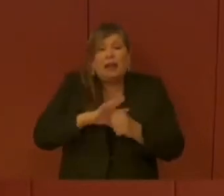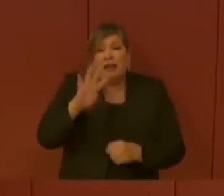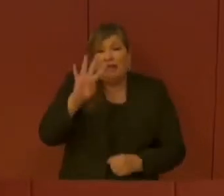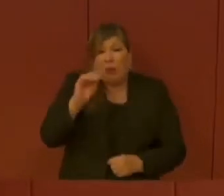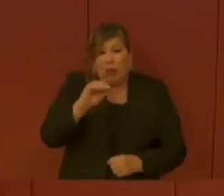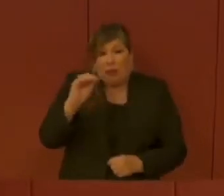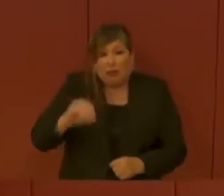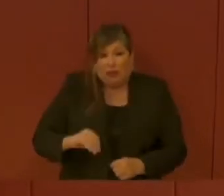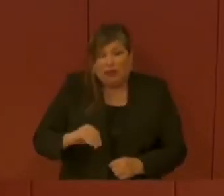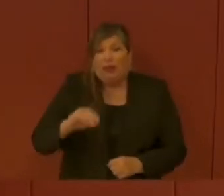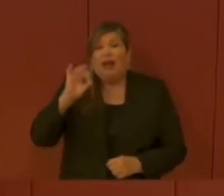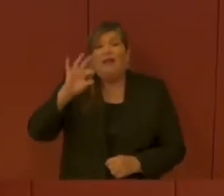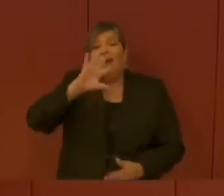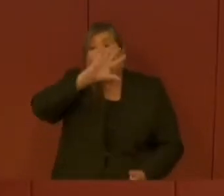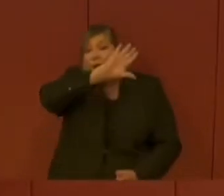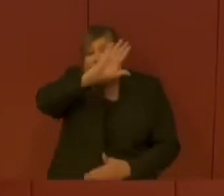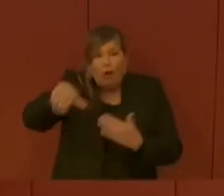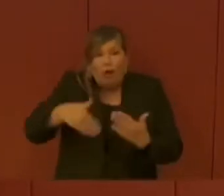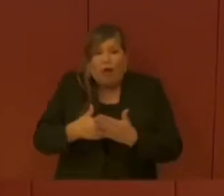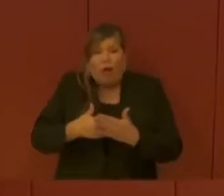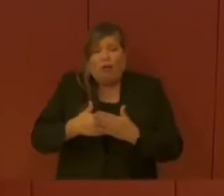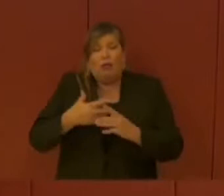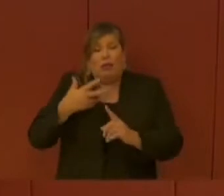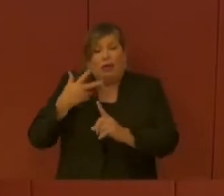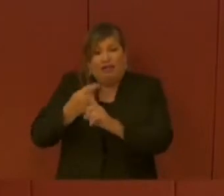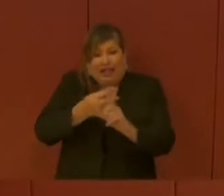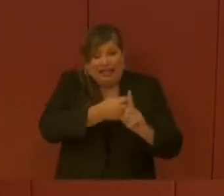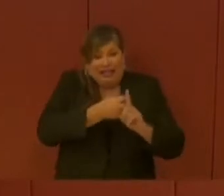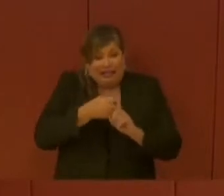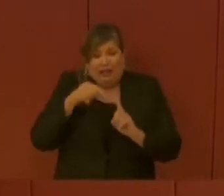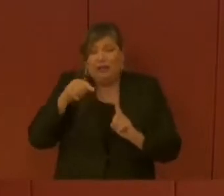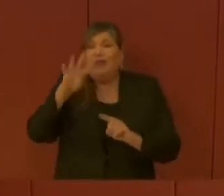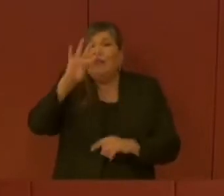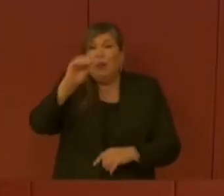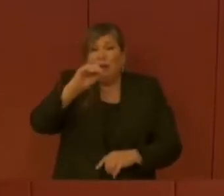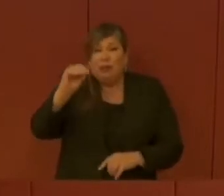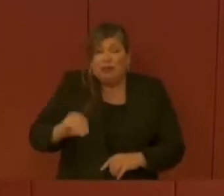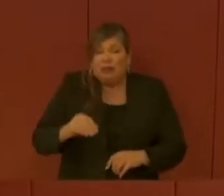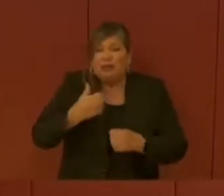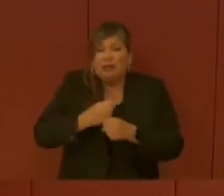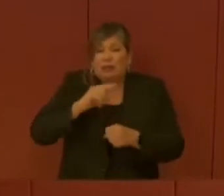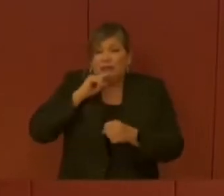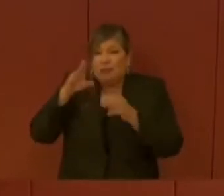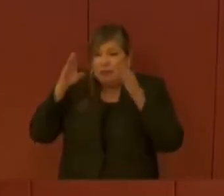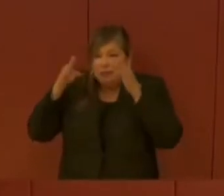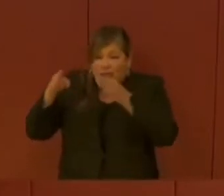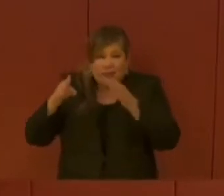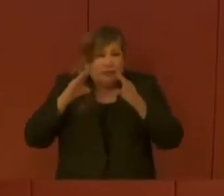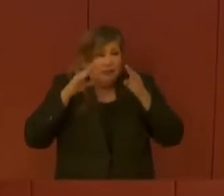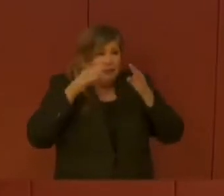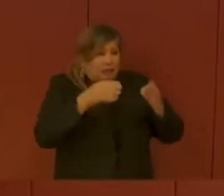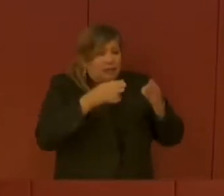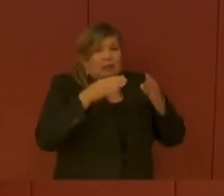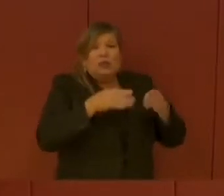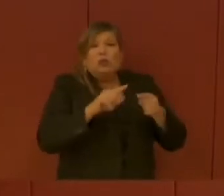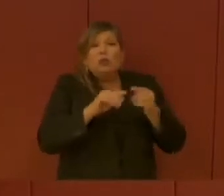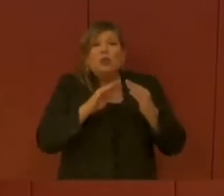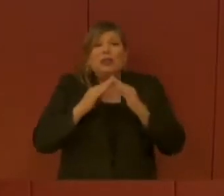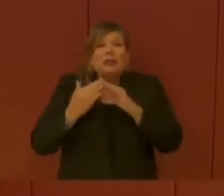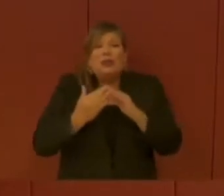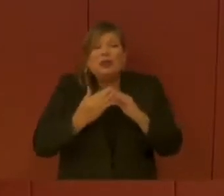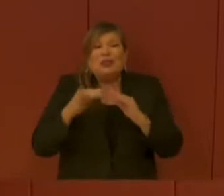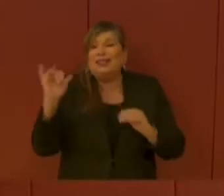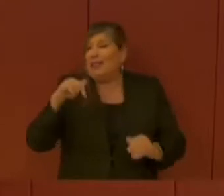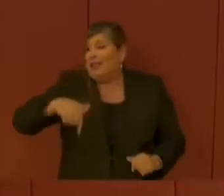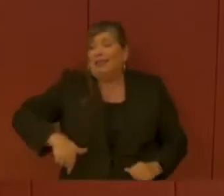40% of all the vaccines to communities and census and zip codes like the one we're